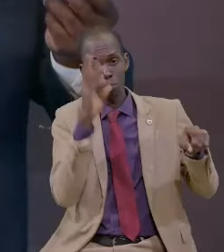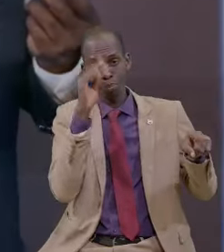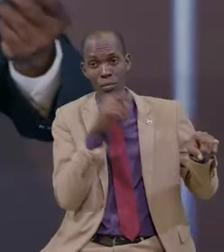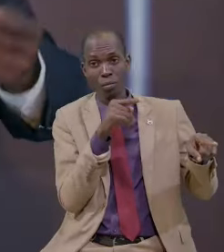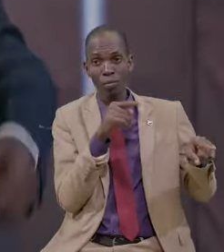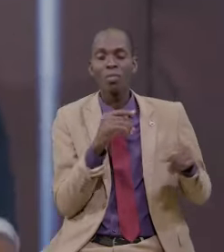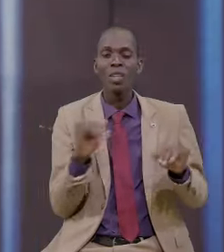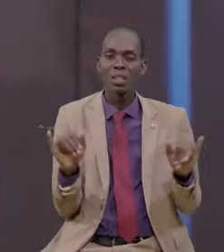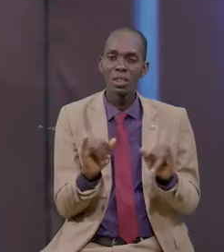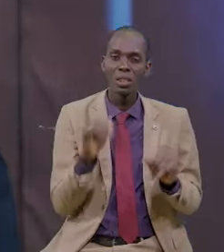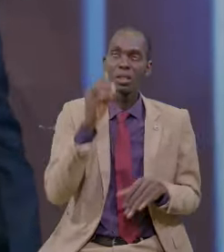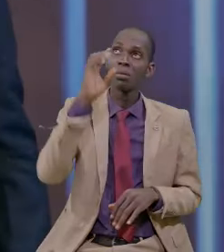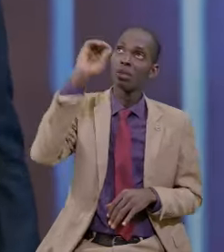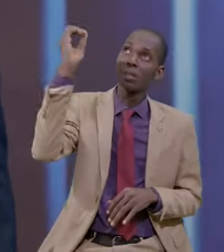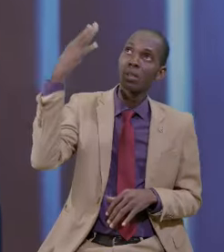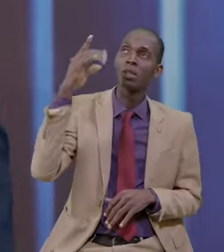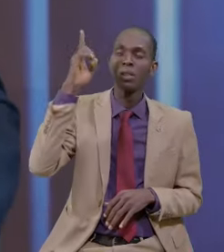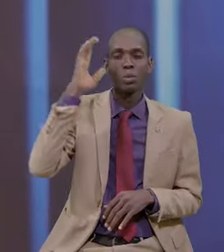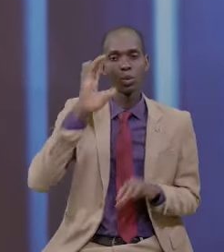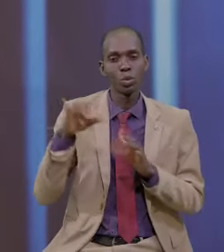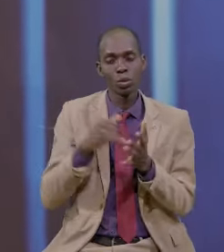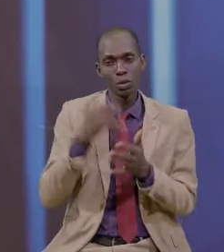same grace he will do it for you.